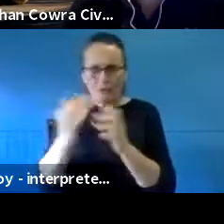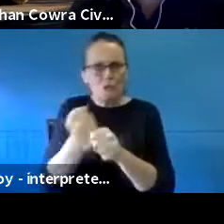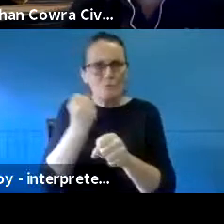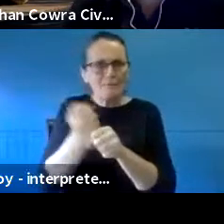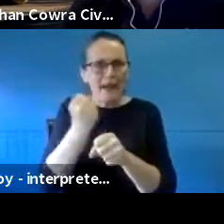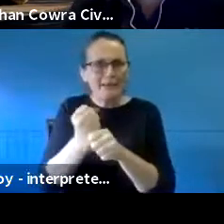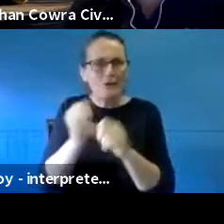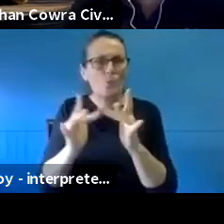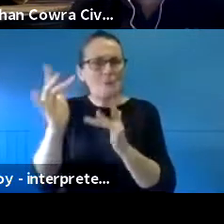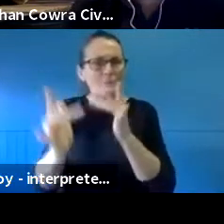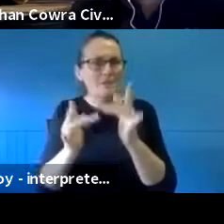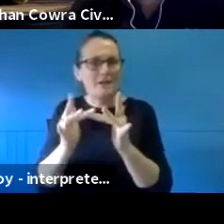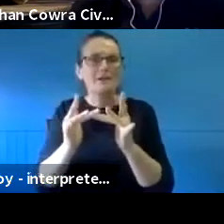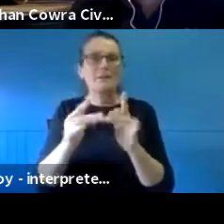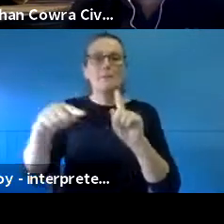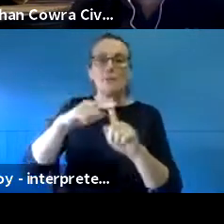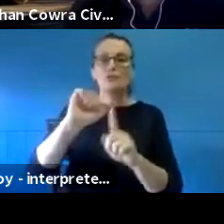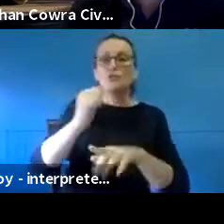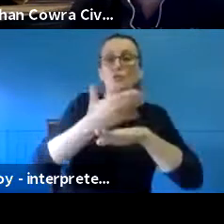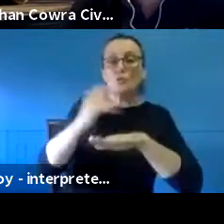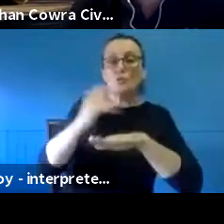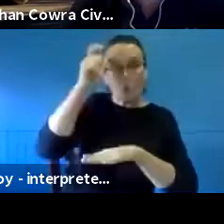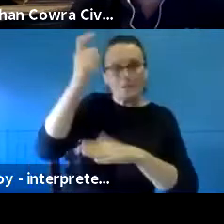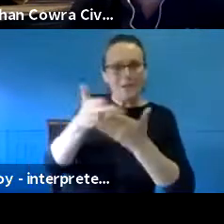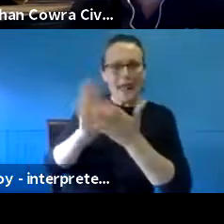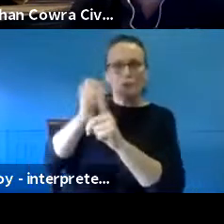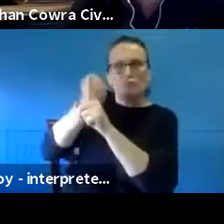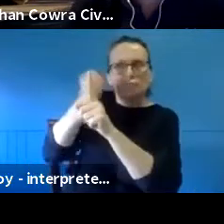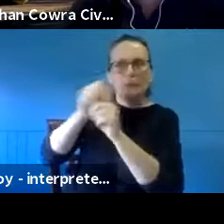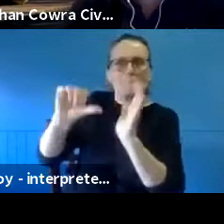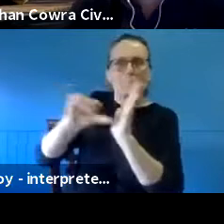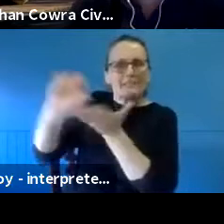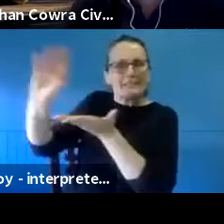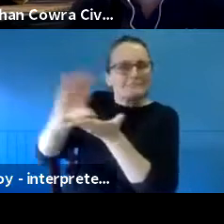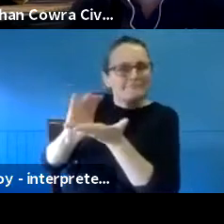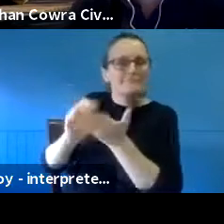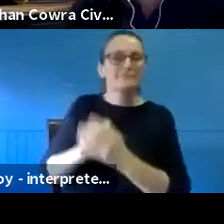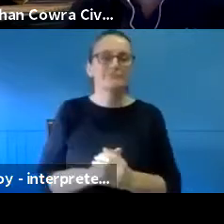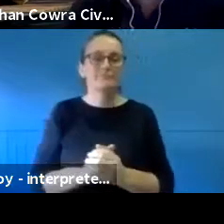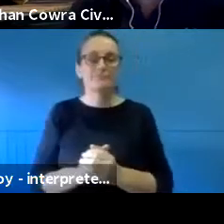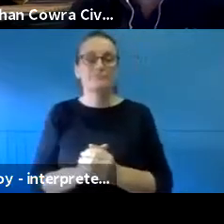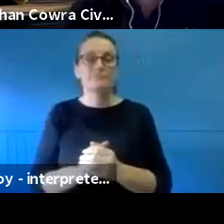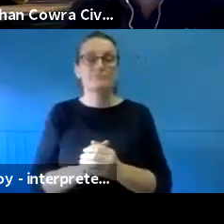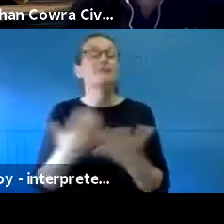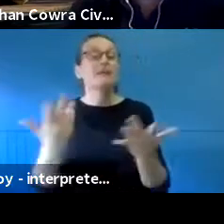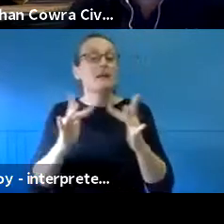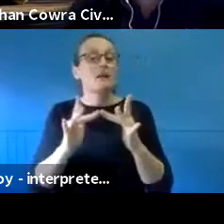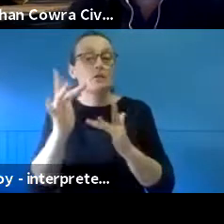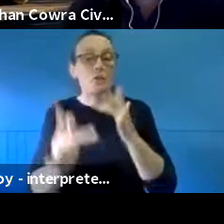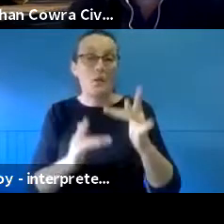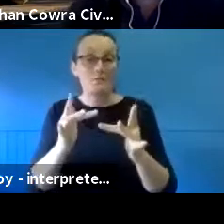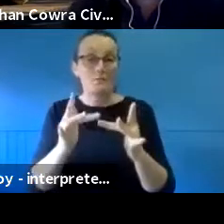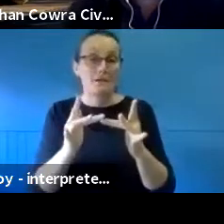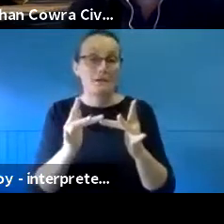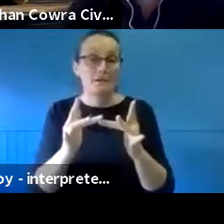you manage to get through the funding bodies with your new concept? On the website, it was embarrassingly maybe